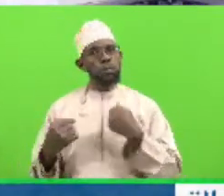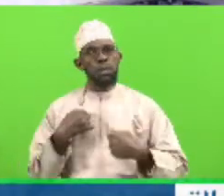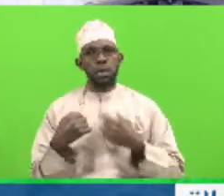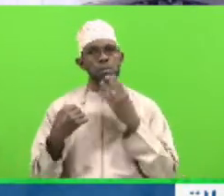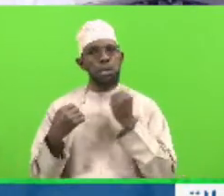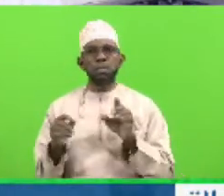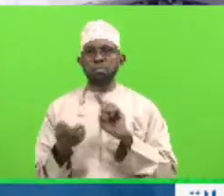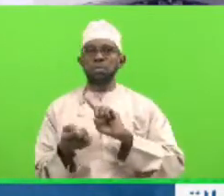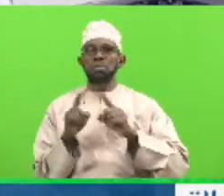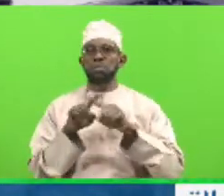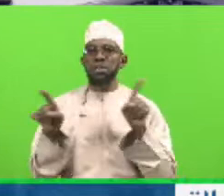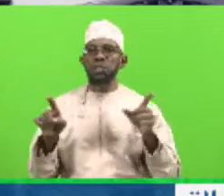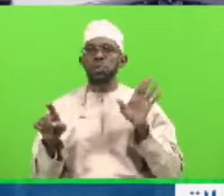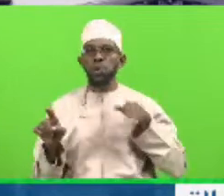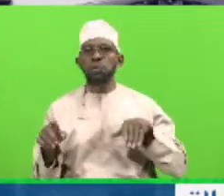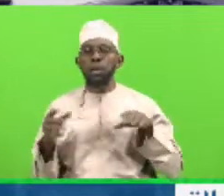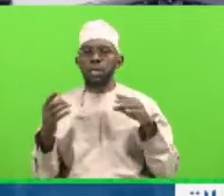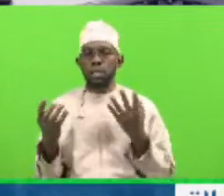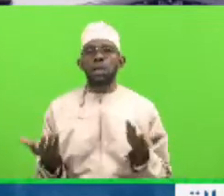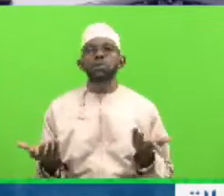man.